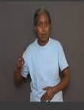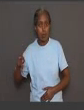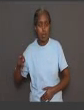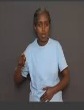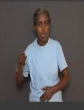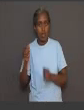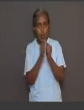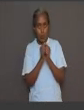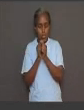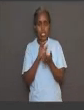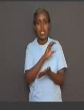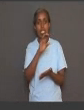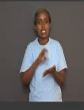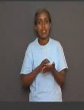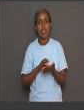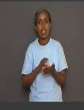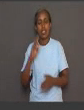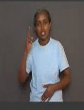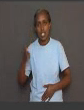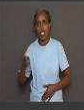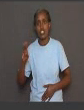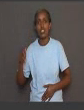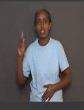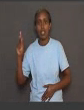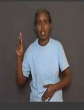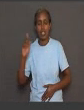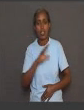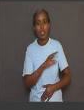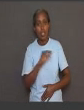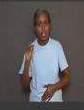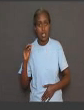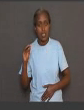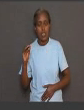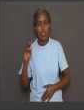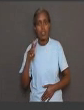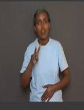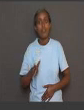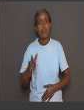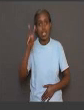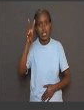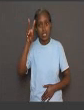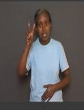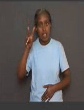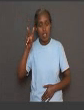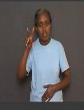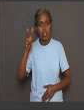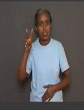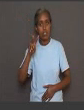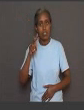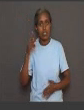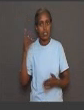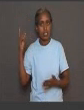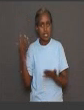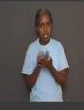a center at hk and a vertical axis takes this